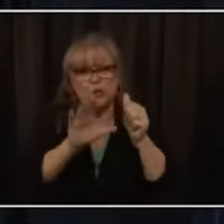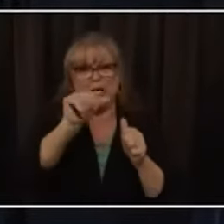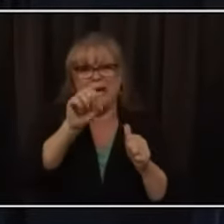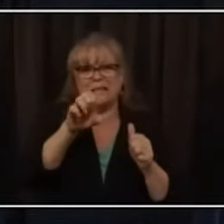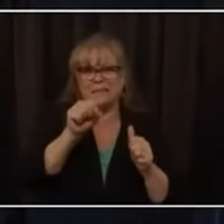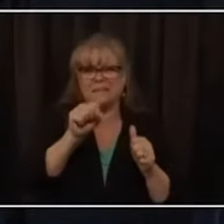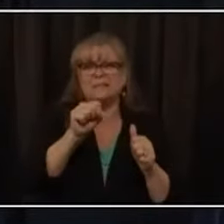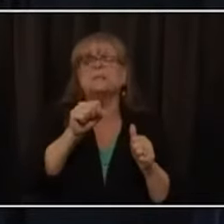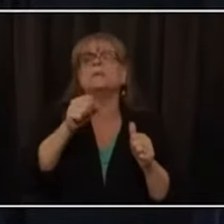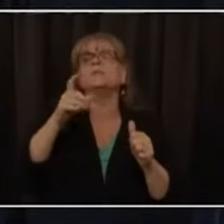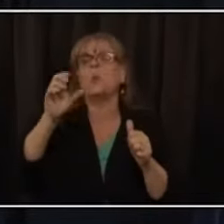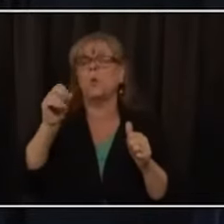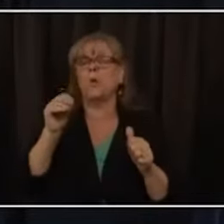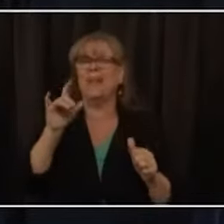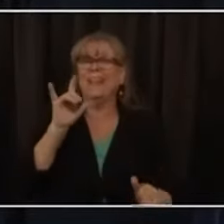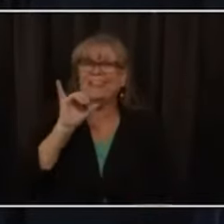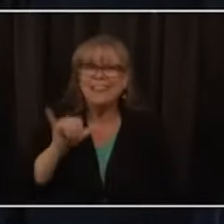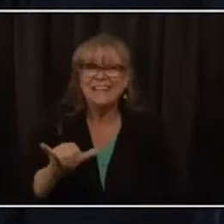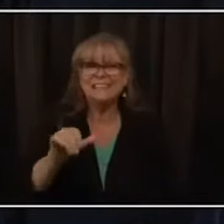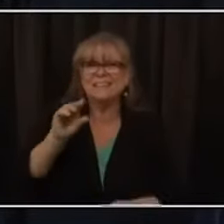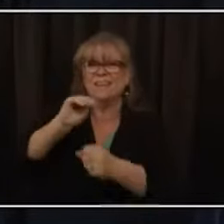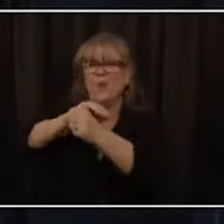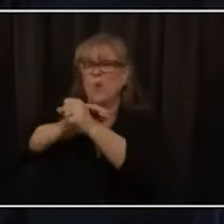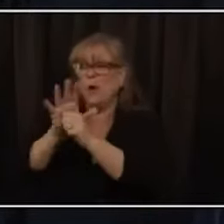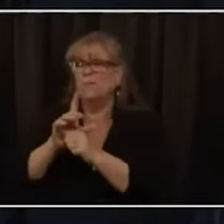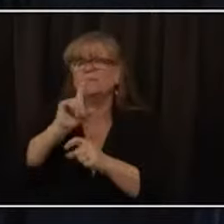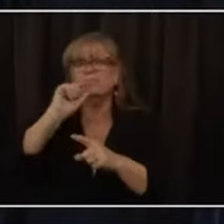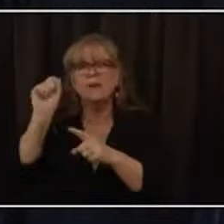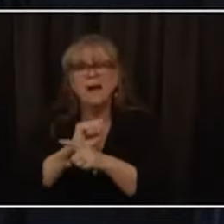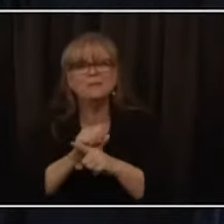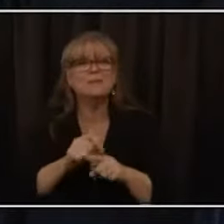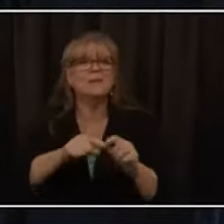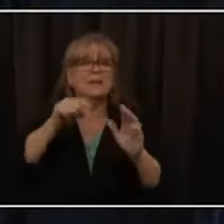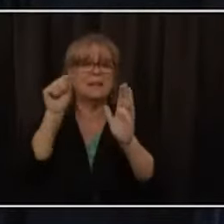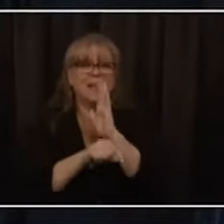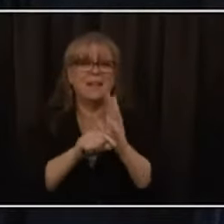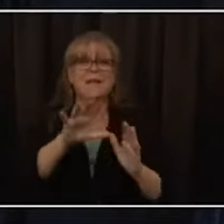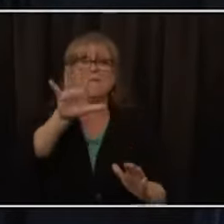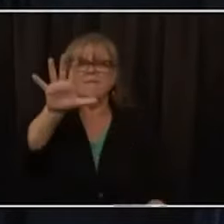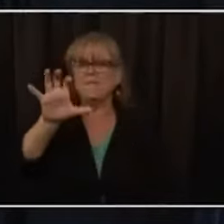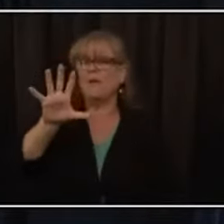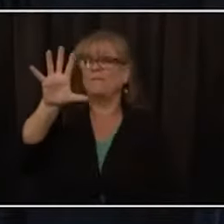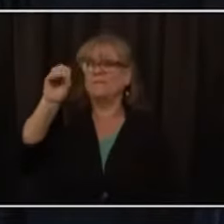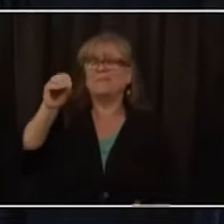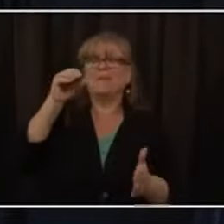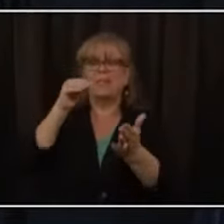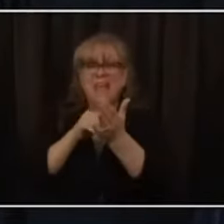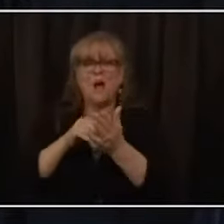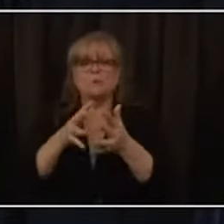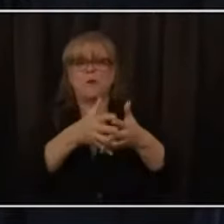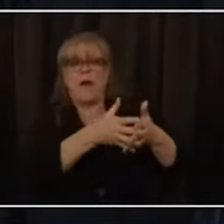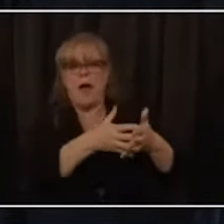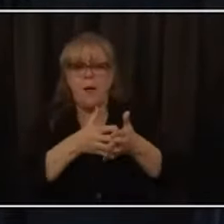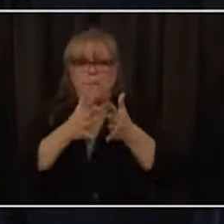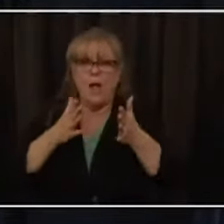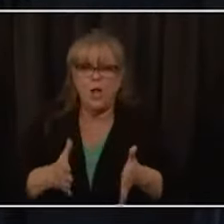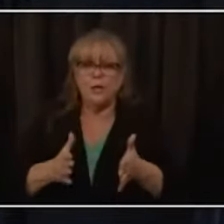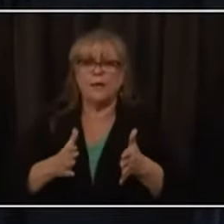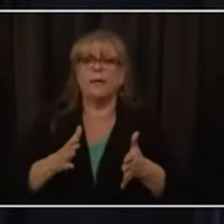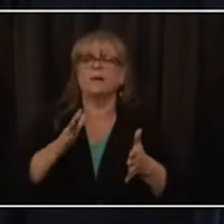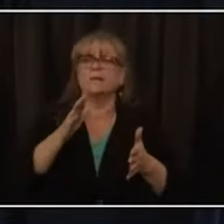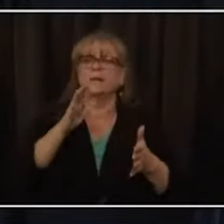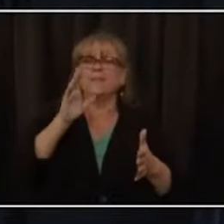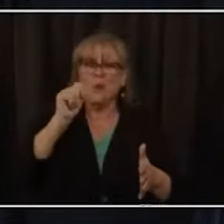killed over 550,000 Americans. I think it's more than 1 in every 600 Americans